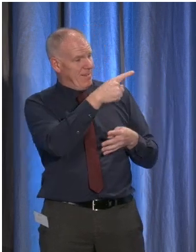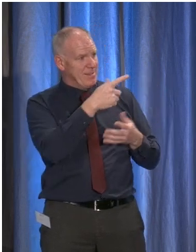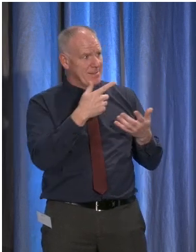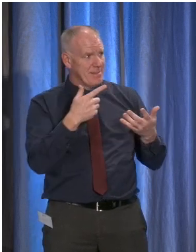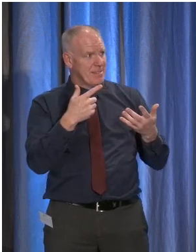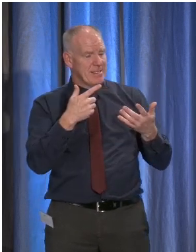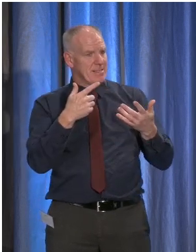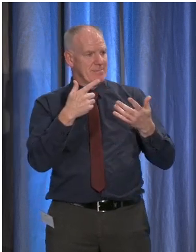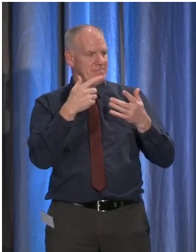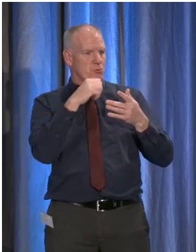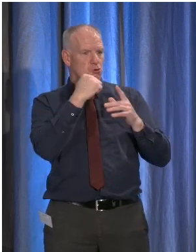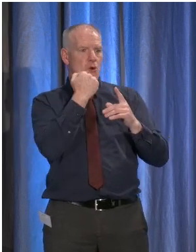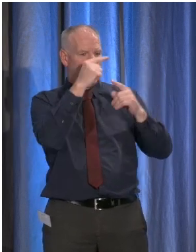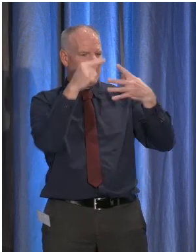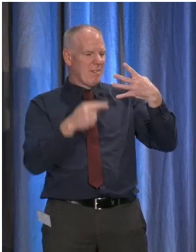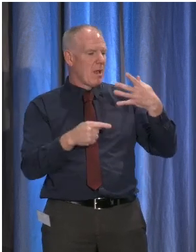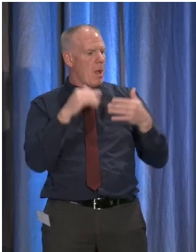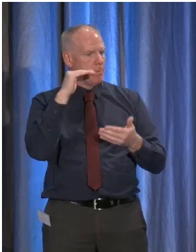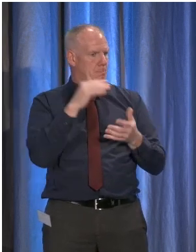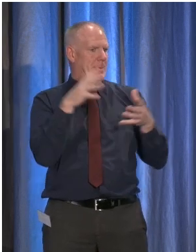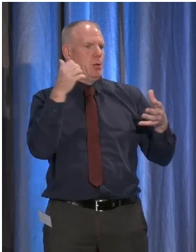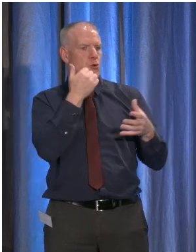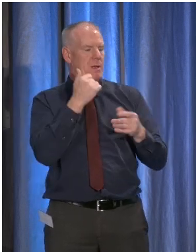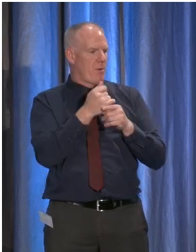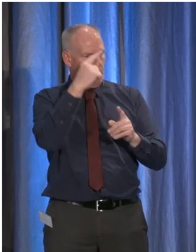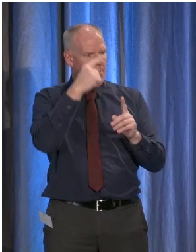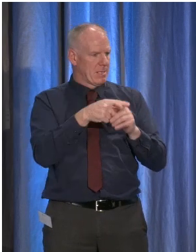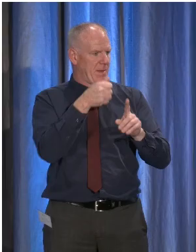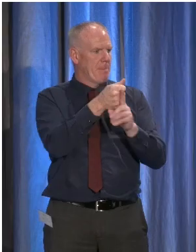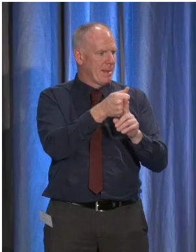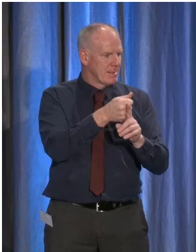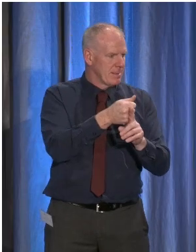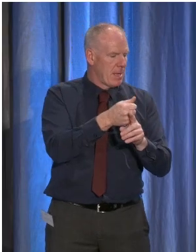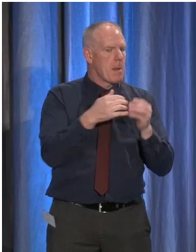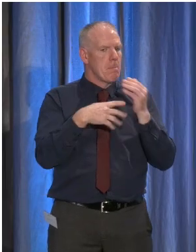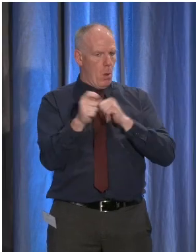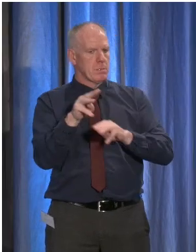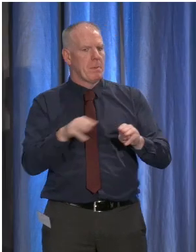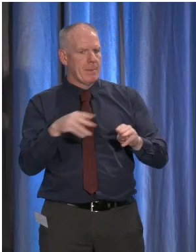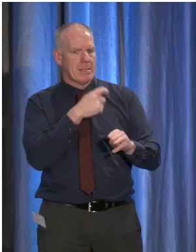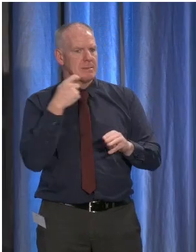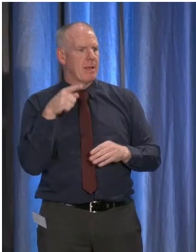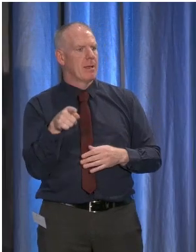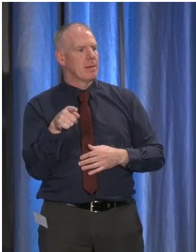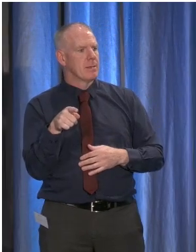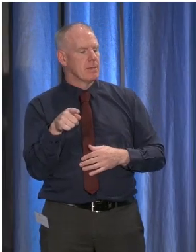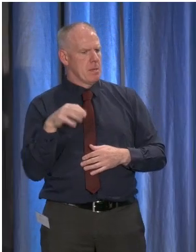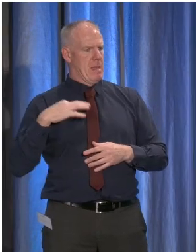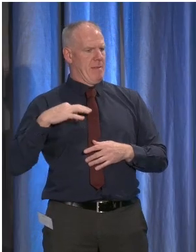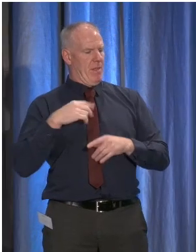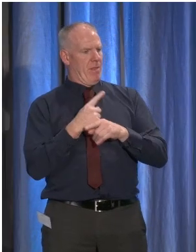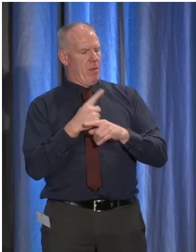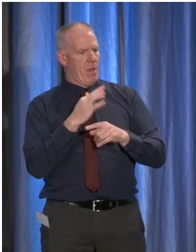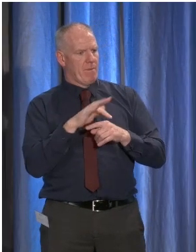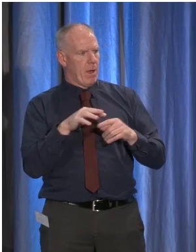these ratings are relatively larger, and you can see that a majority of people were talking about the benefits